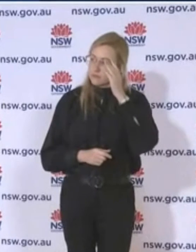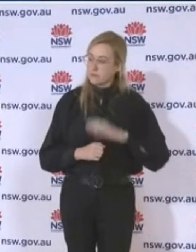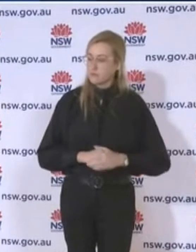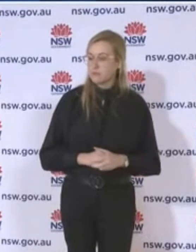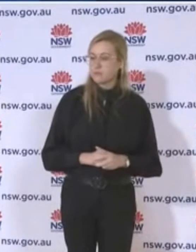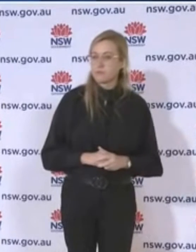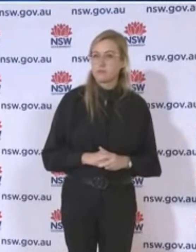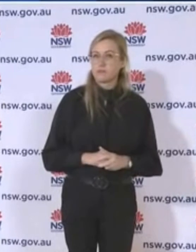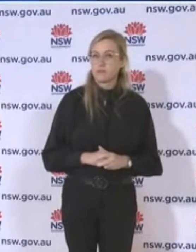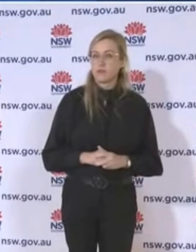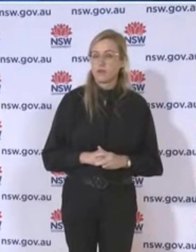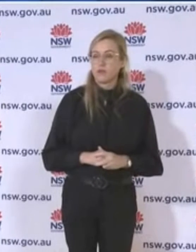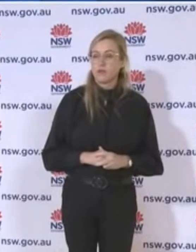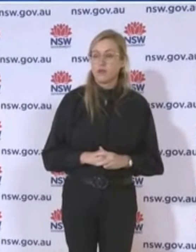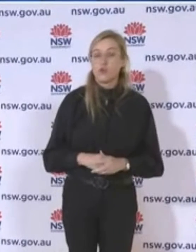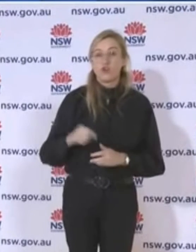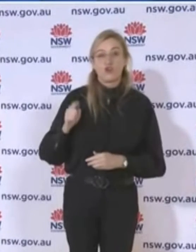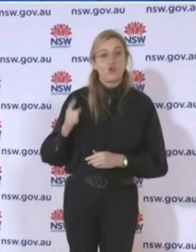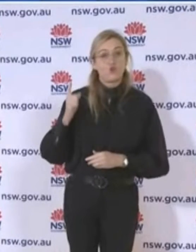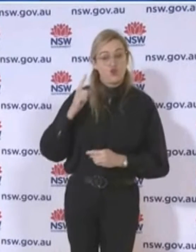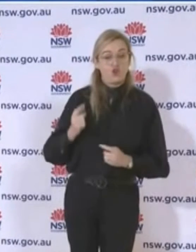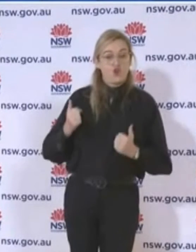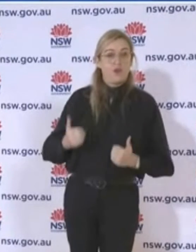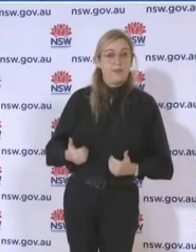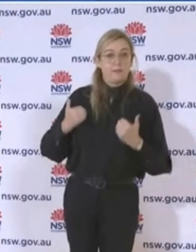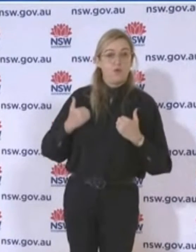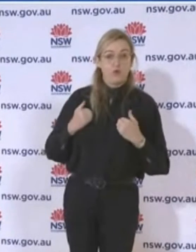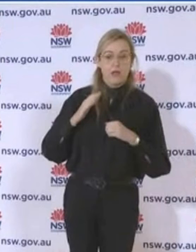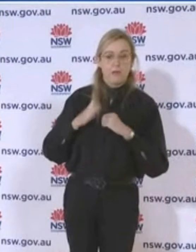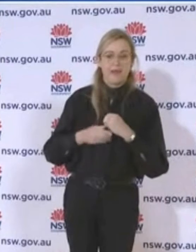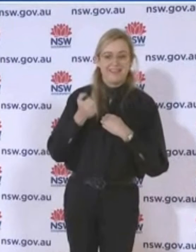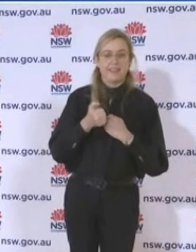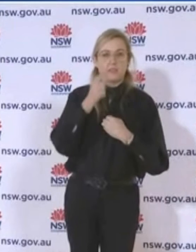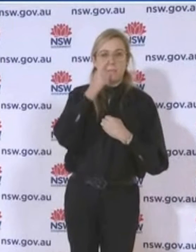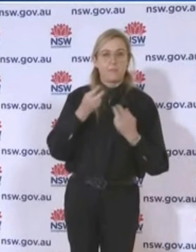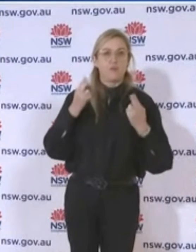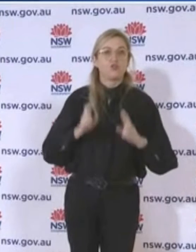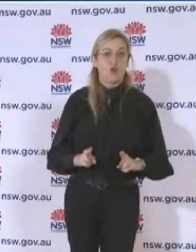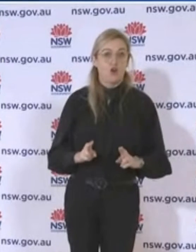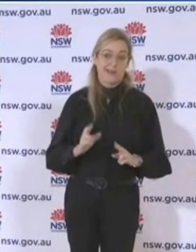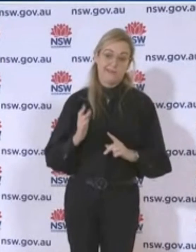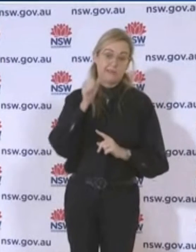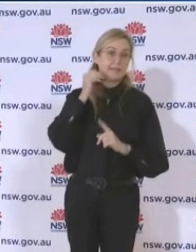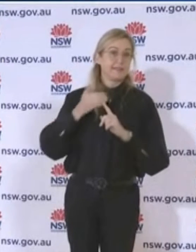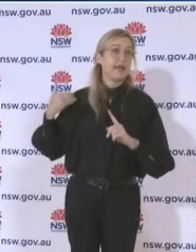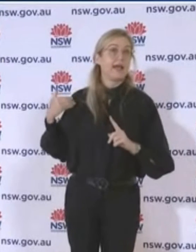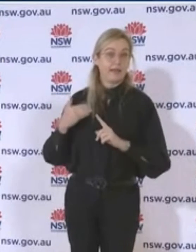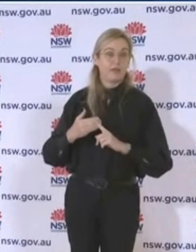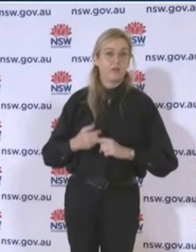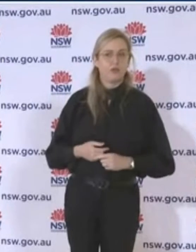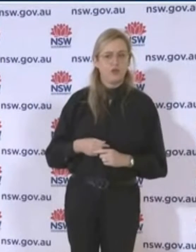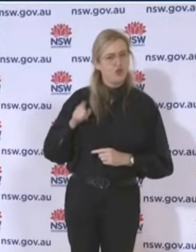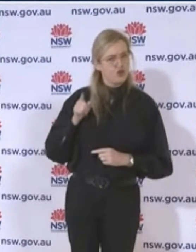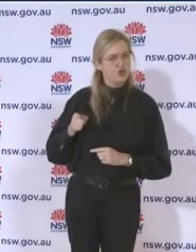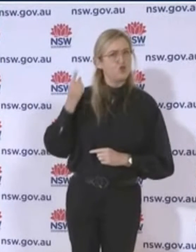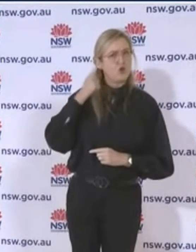those figures. Today it's 6 dead. Vaccination numbers are great. But when you hear 6 people have died, that's a